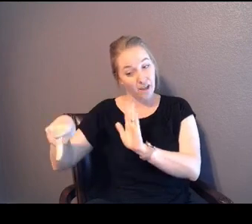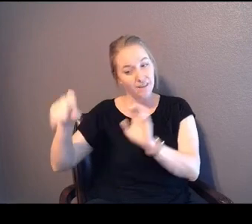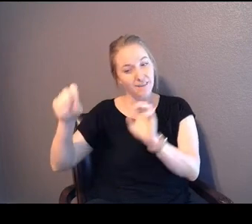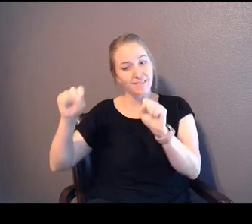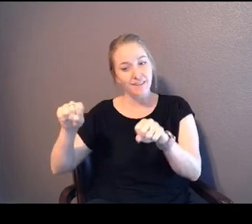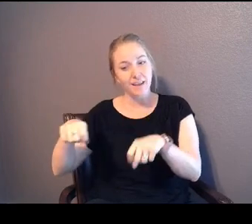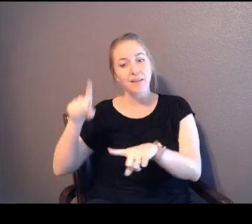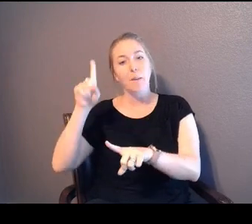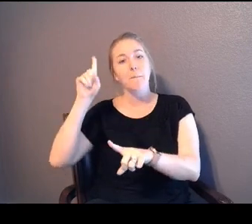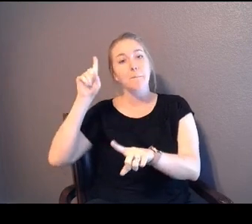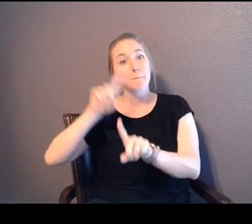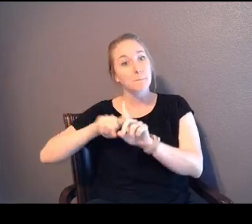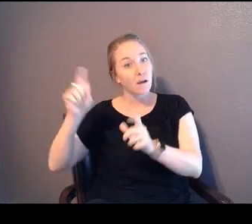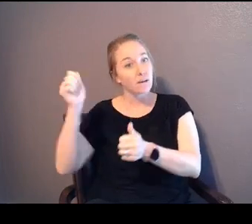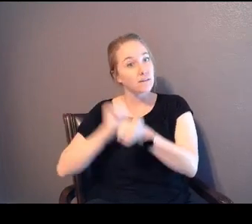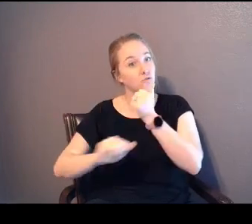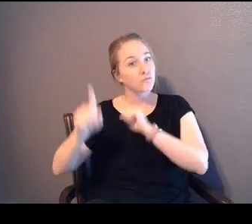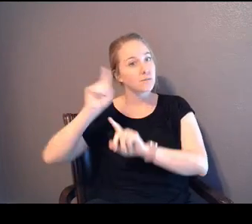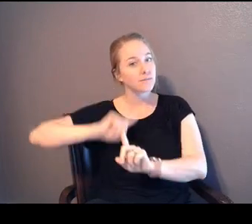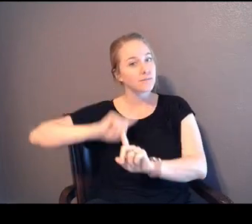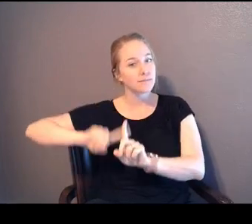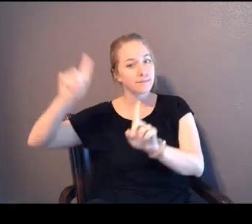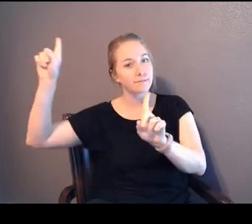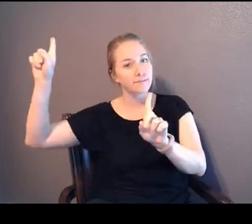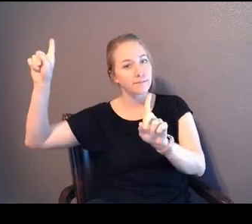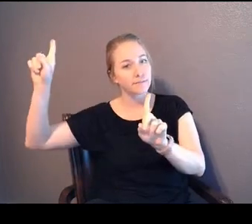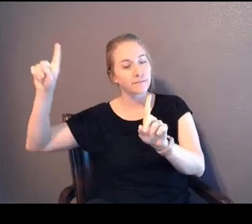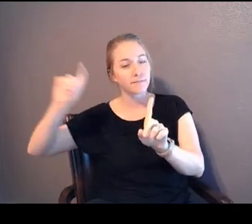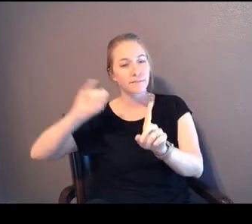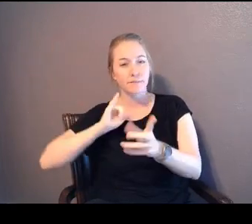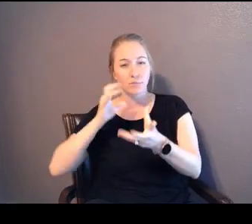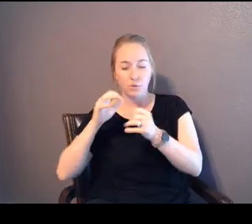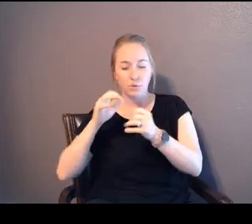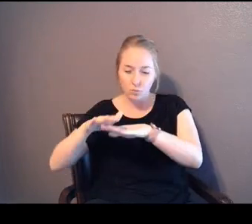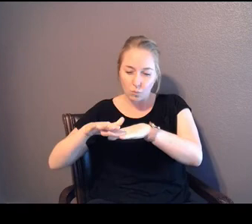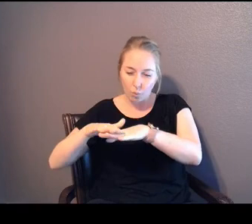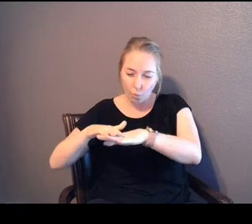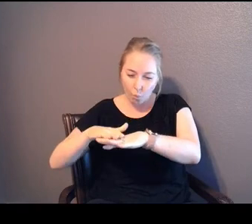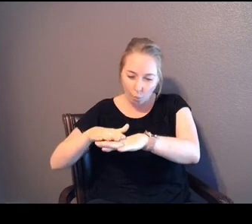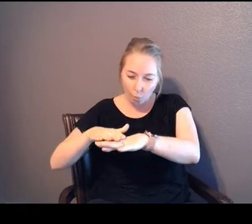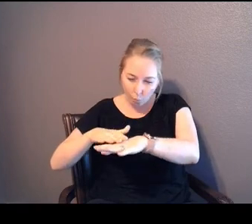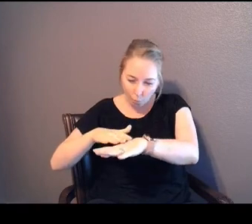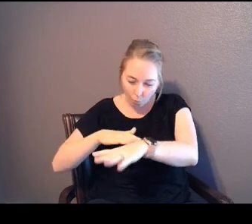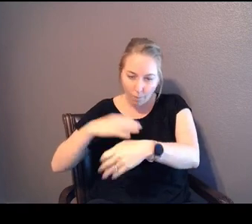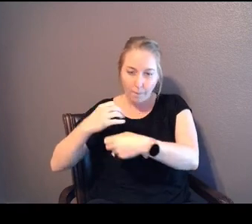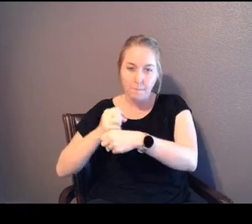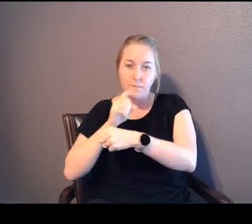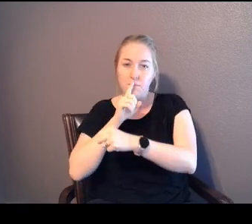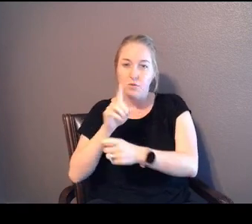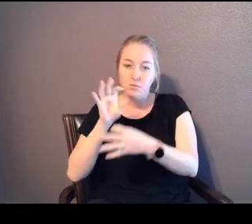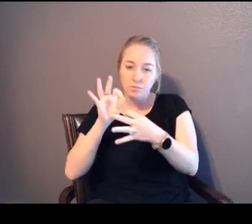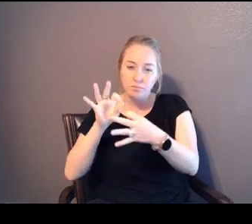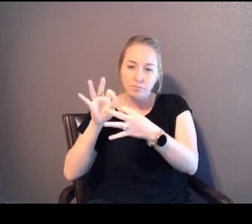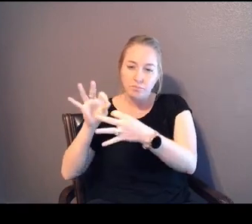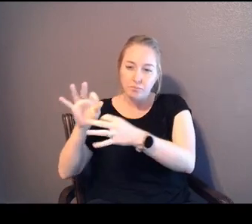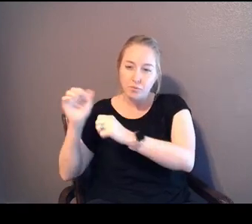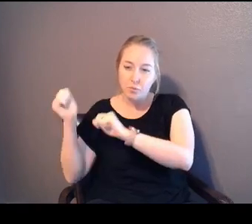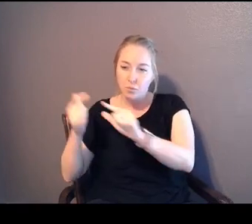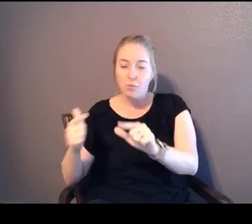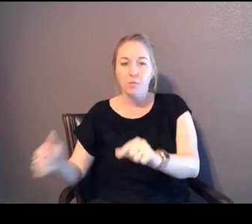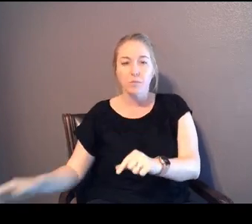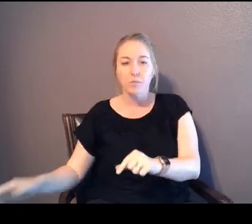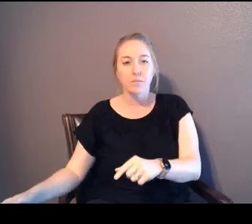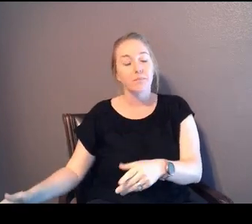I want to go real slow so that I can get each one. I might put on some music when I